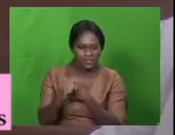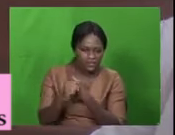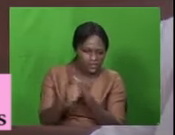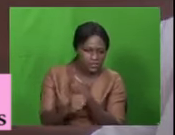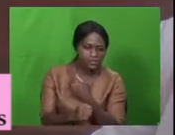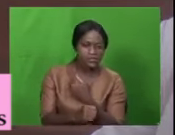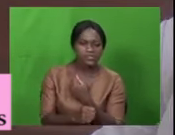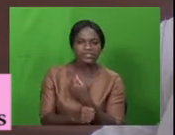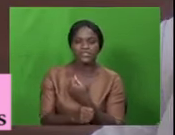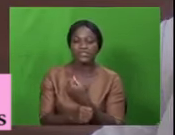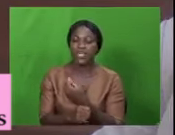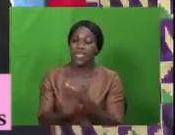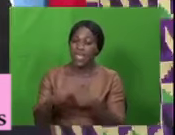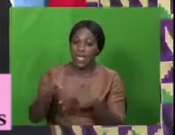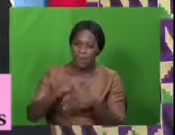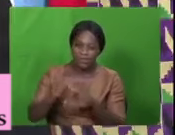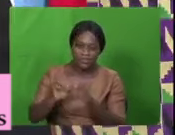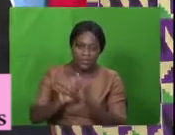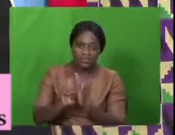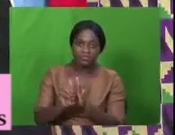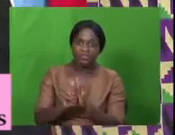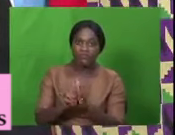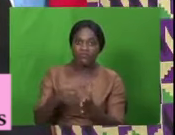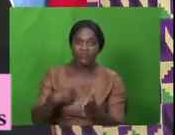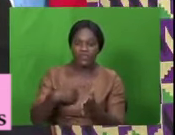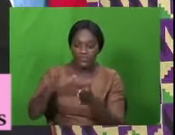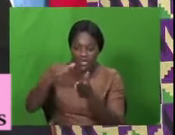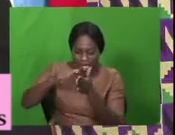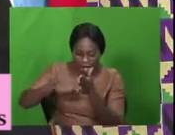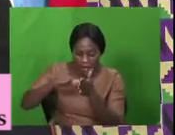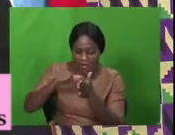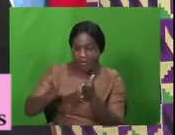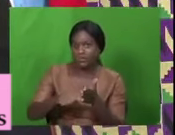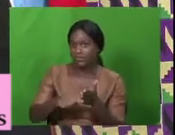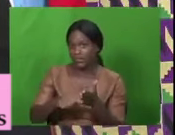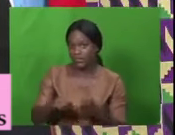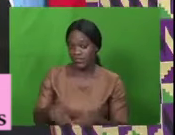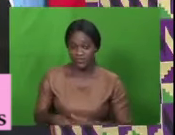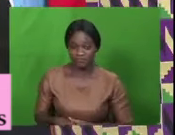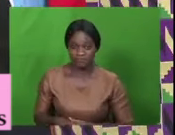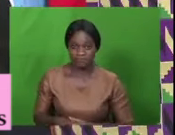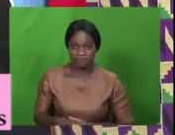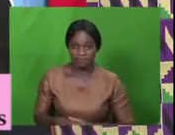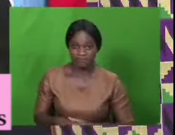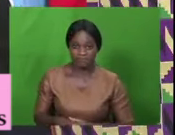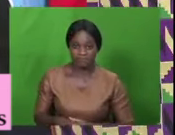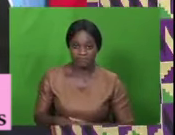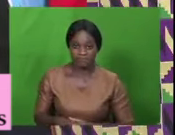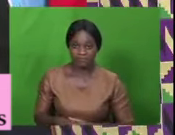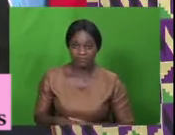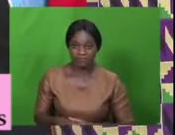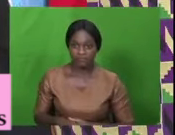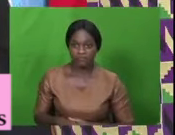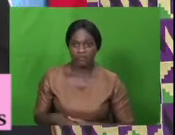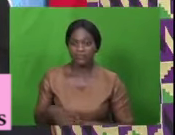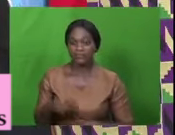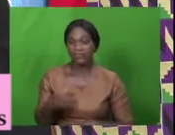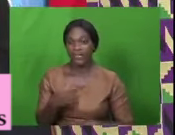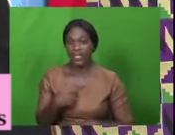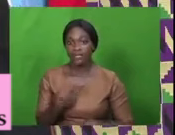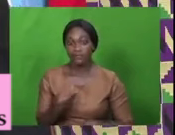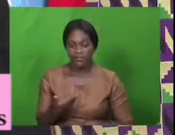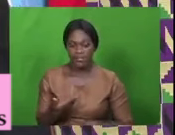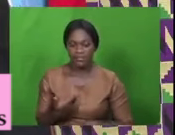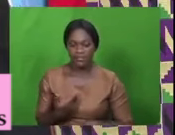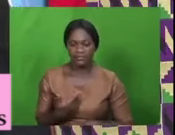practical demonstration of accountability. And I have always treated the occasion with the utmost